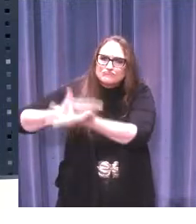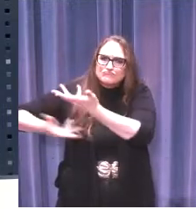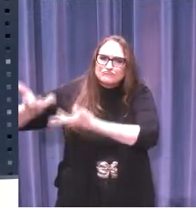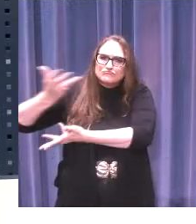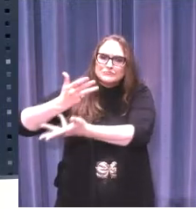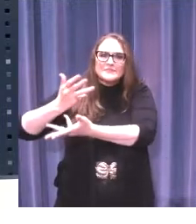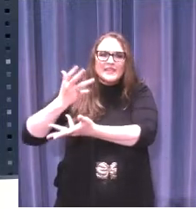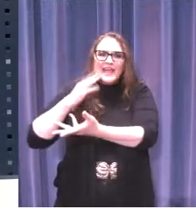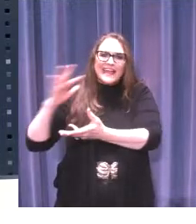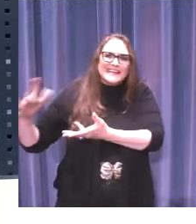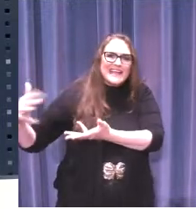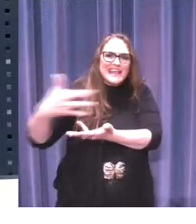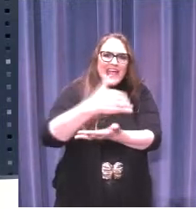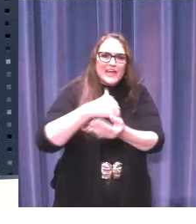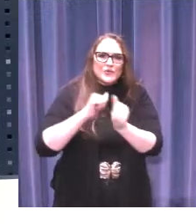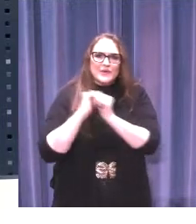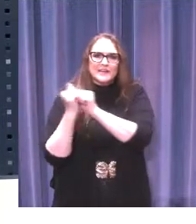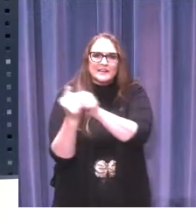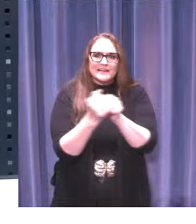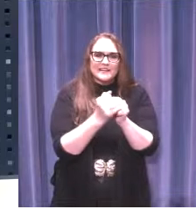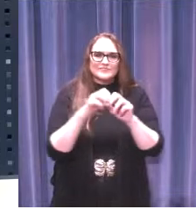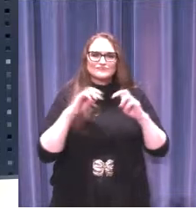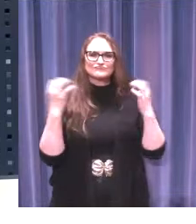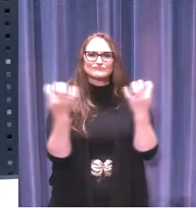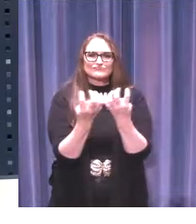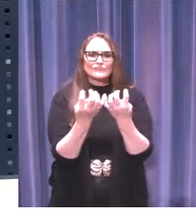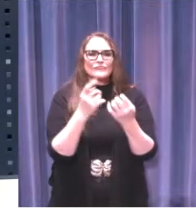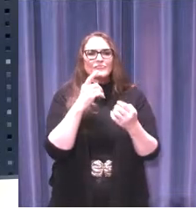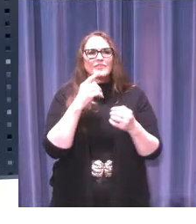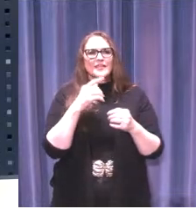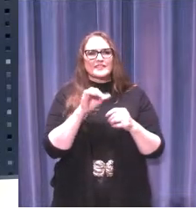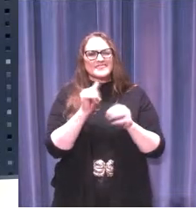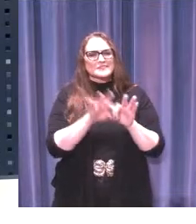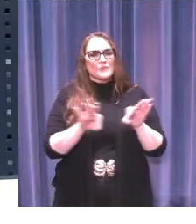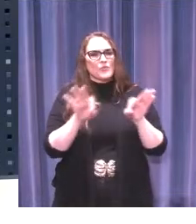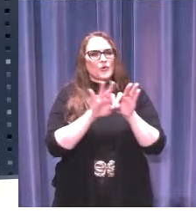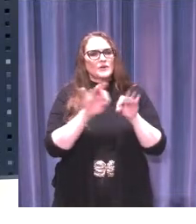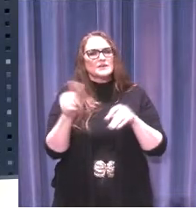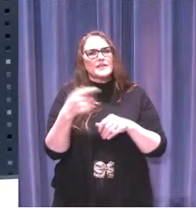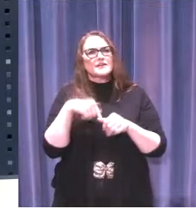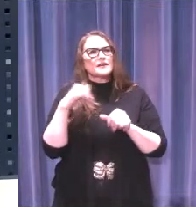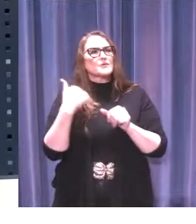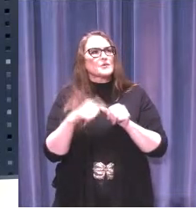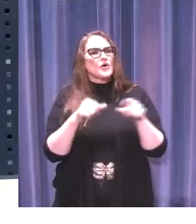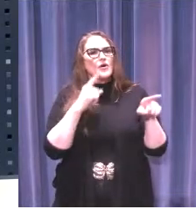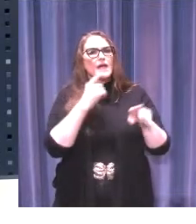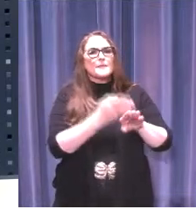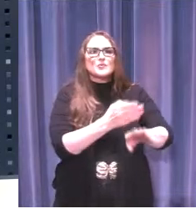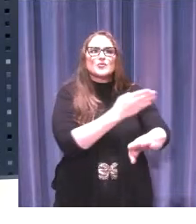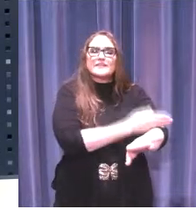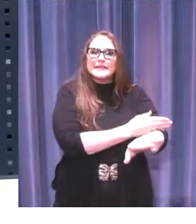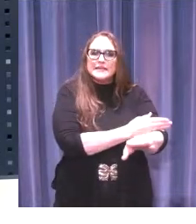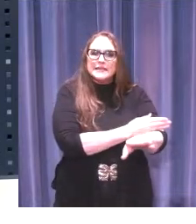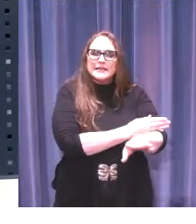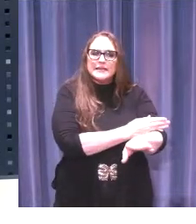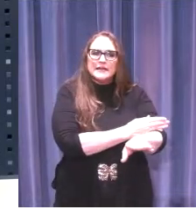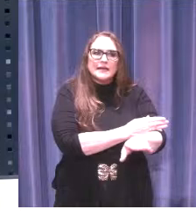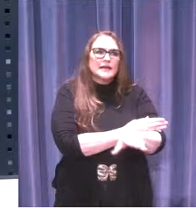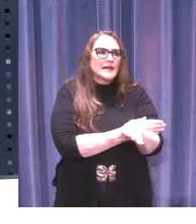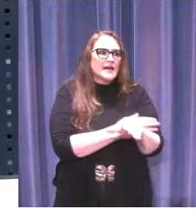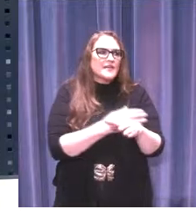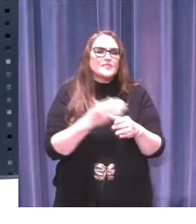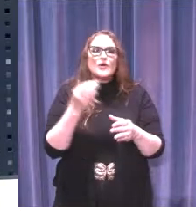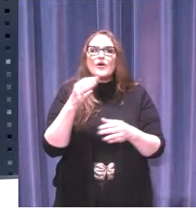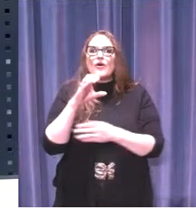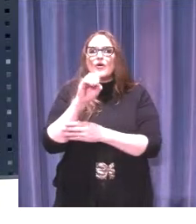are all important. Another I recall is improving the courtyard space